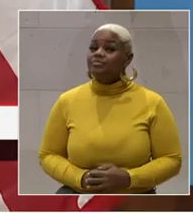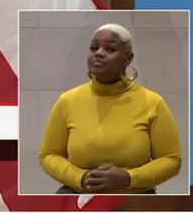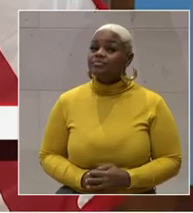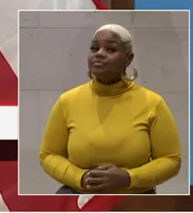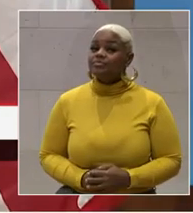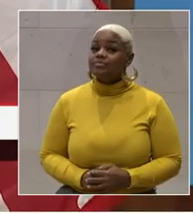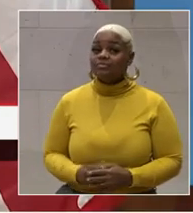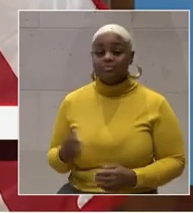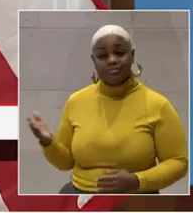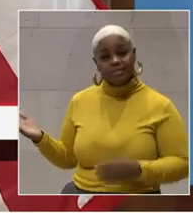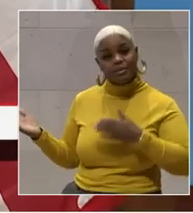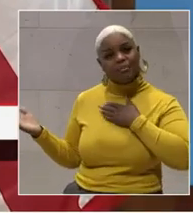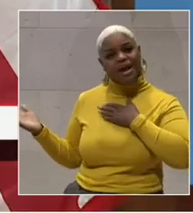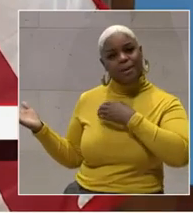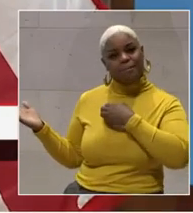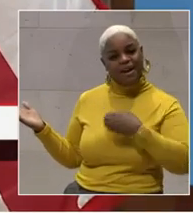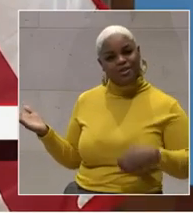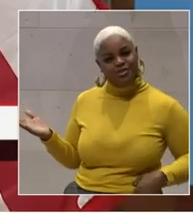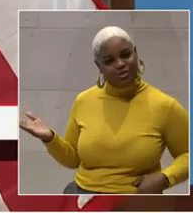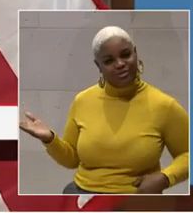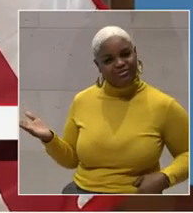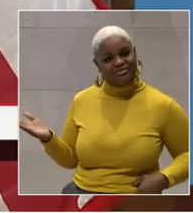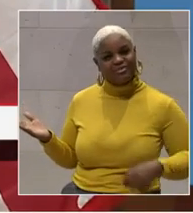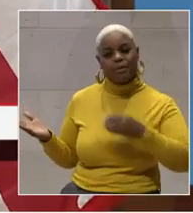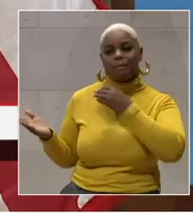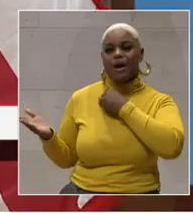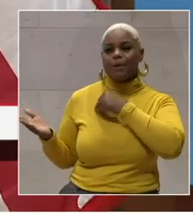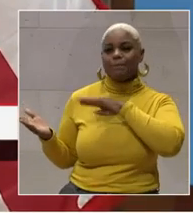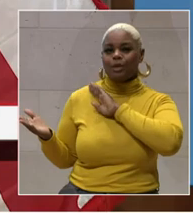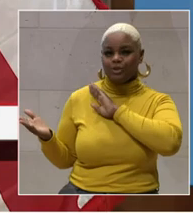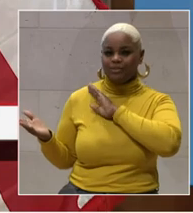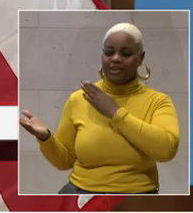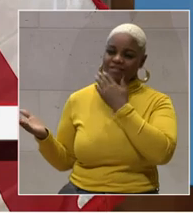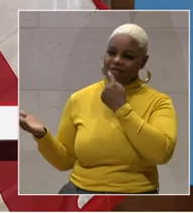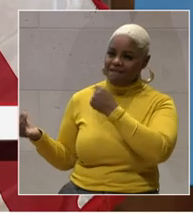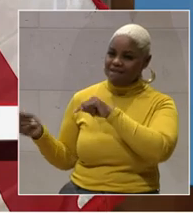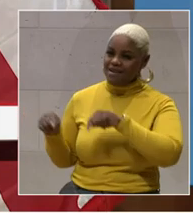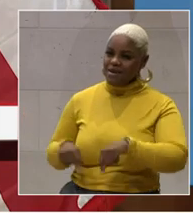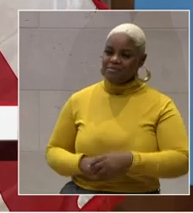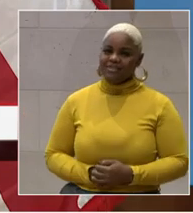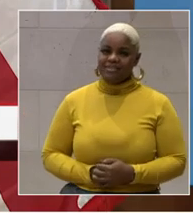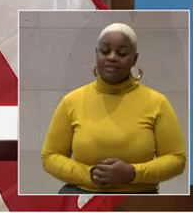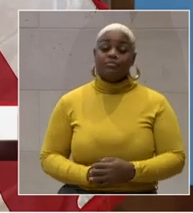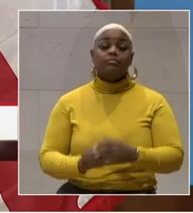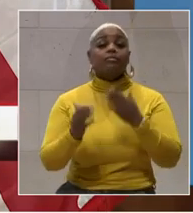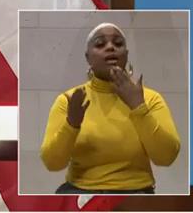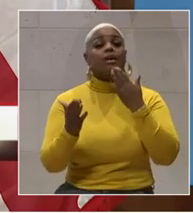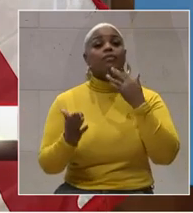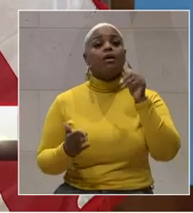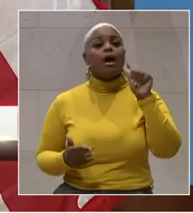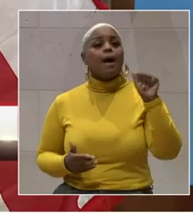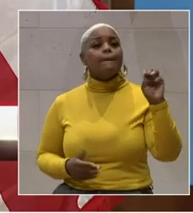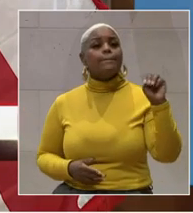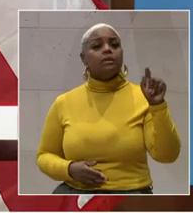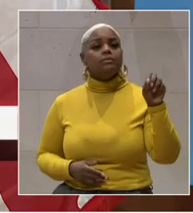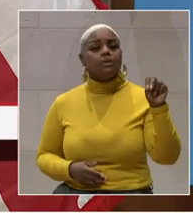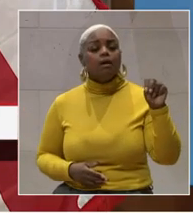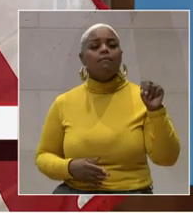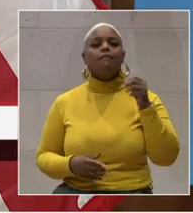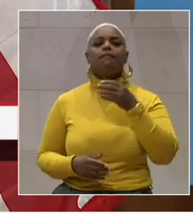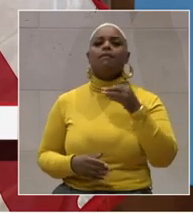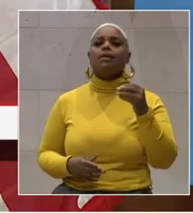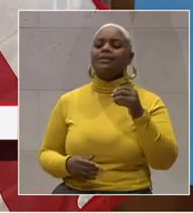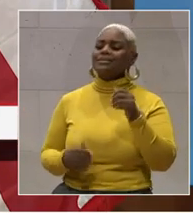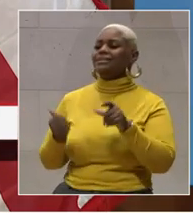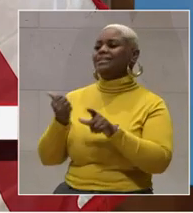League of Cities. We want to thank our sponsors, Amazon and the Office of the Department of Mayors, for planning and economic development with the city.